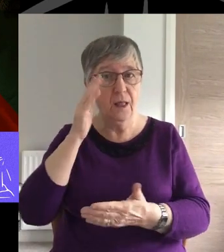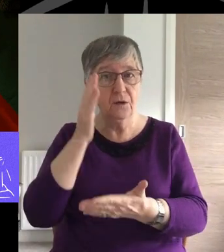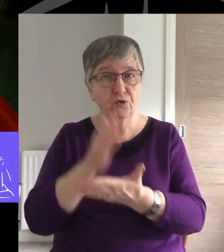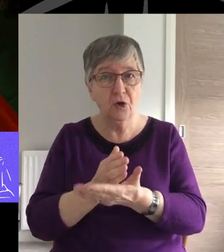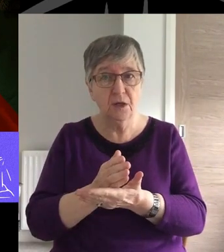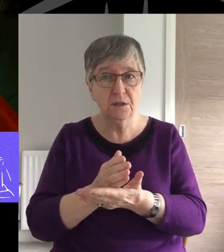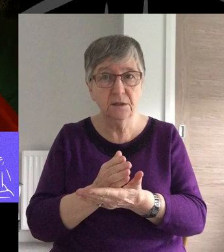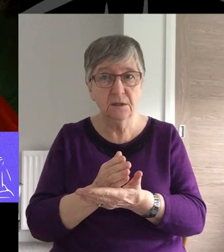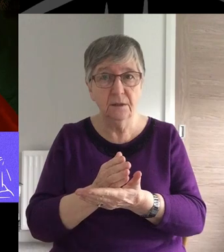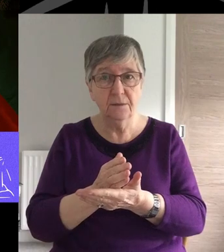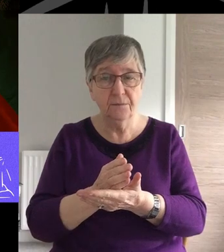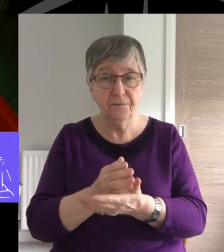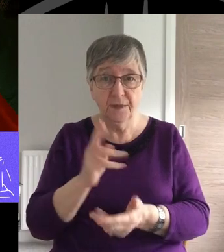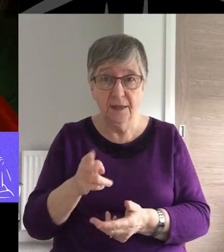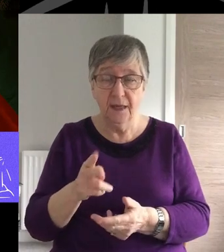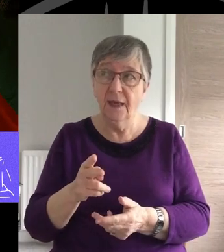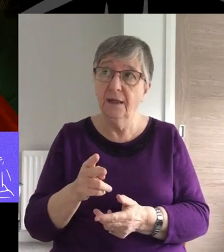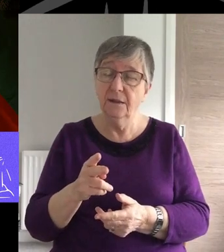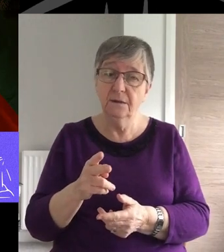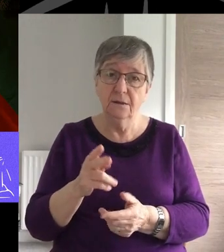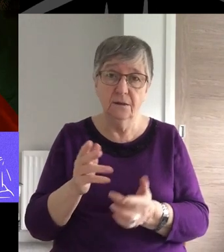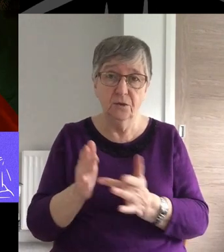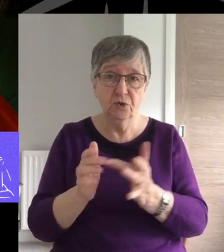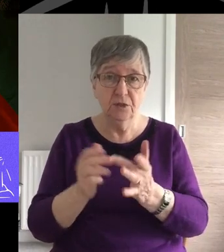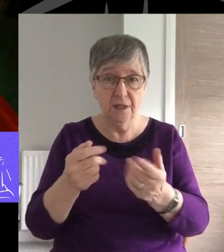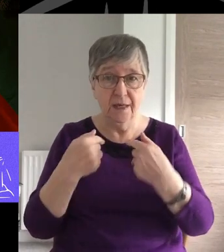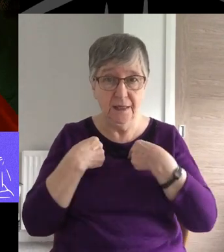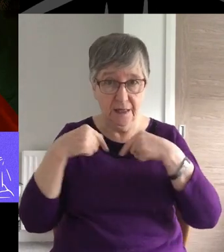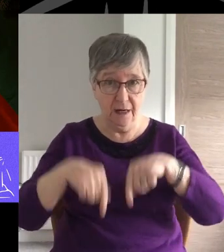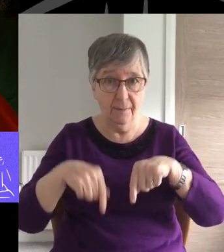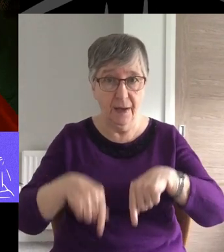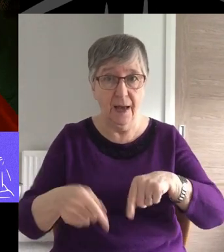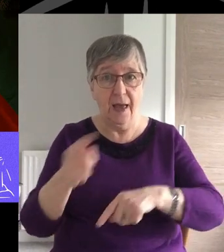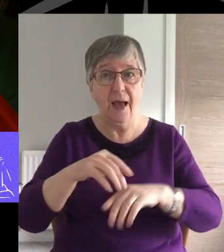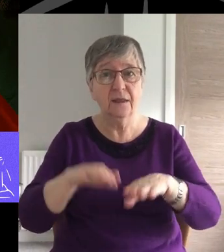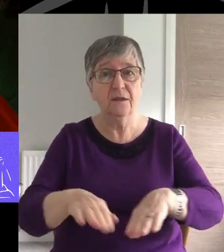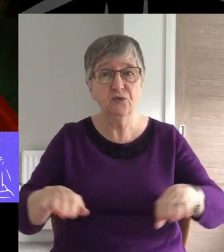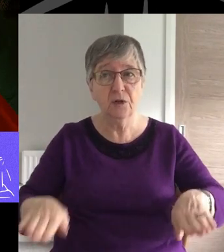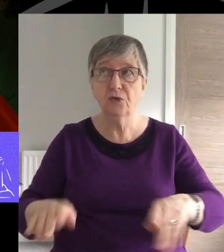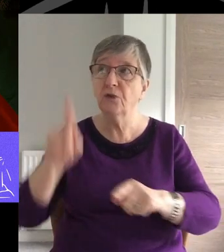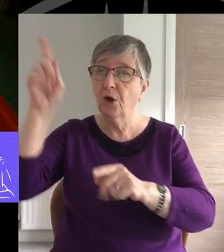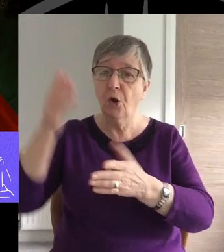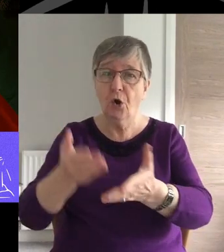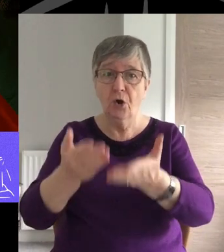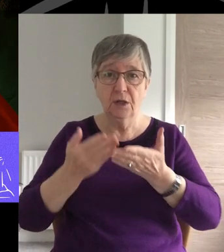him. And again, he says, here am I and the children God has given me.